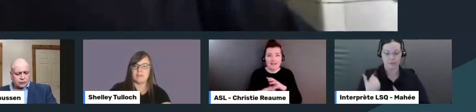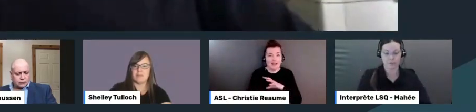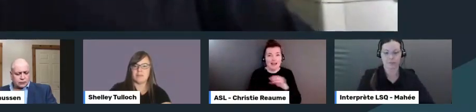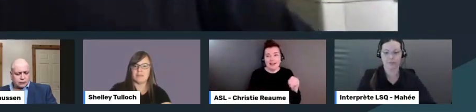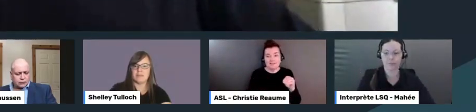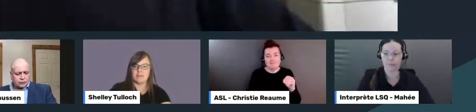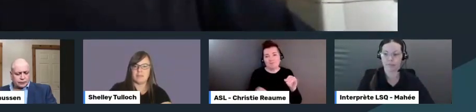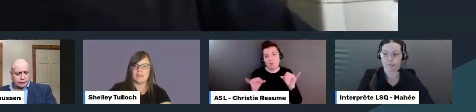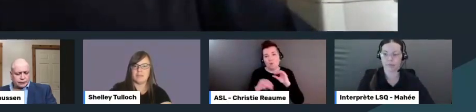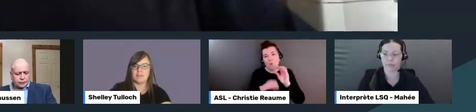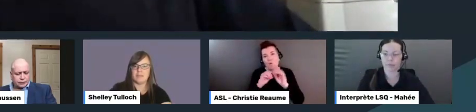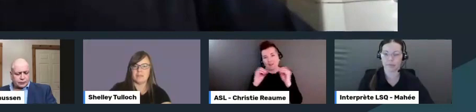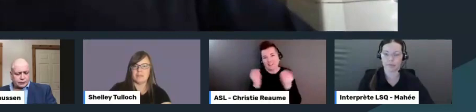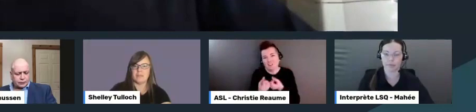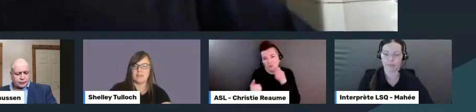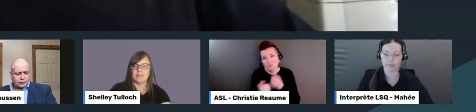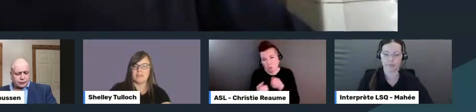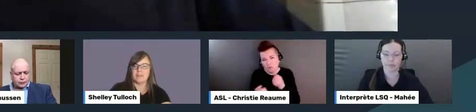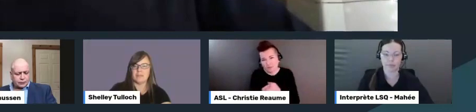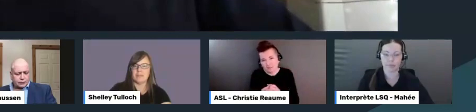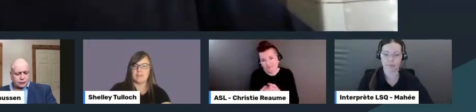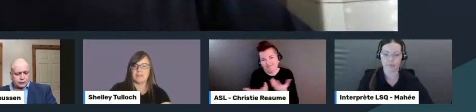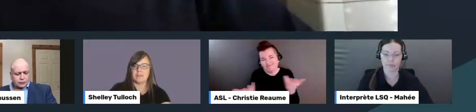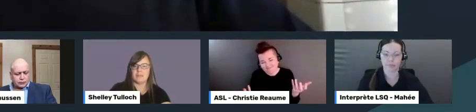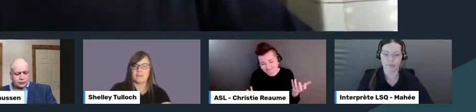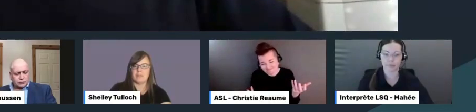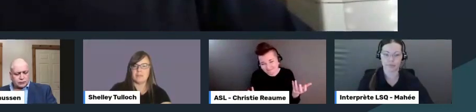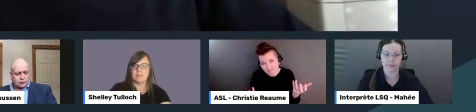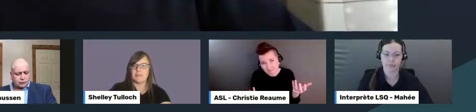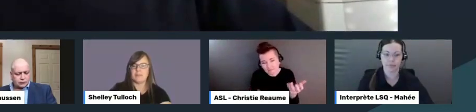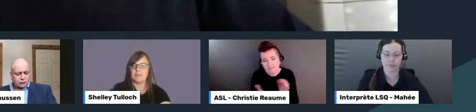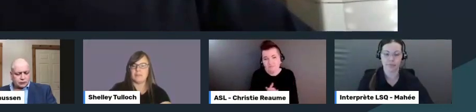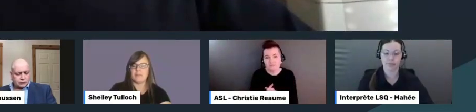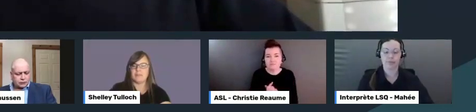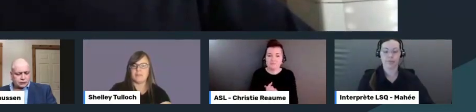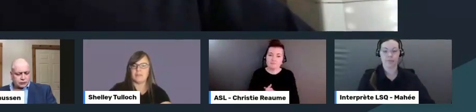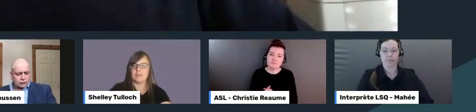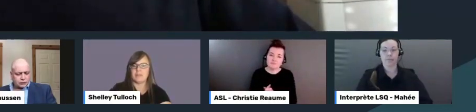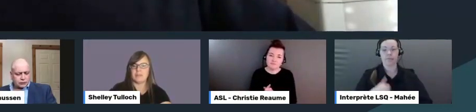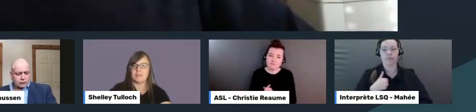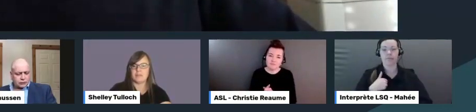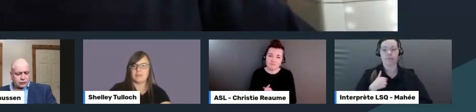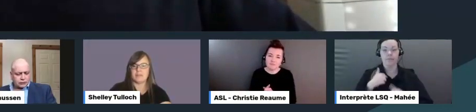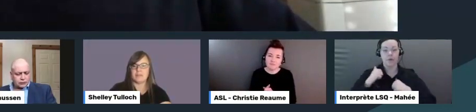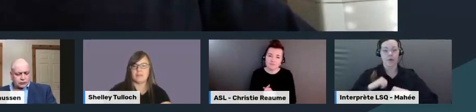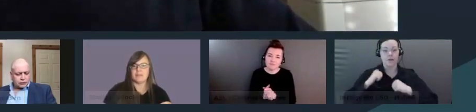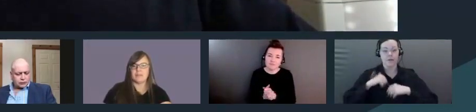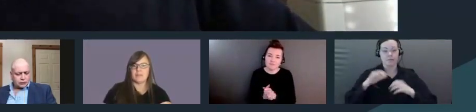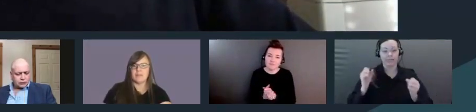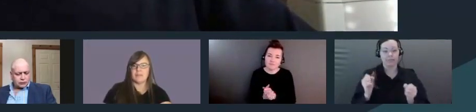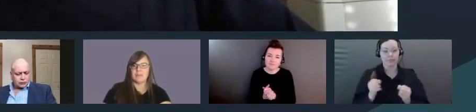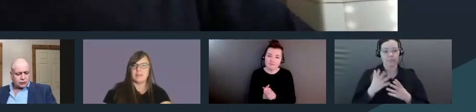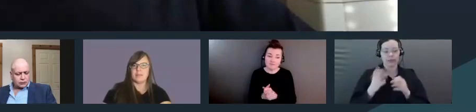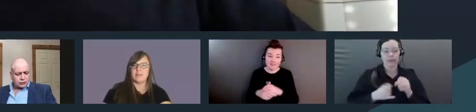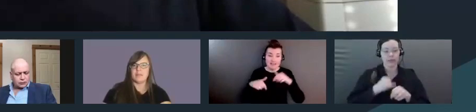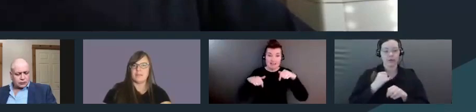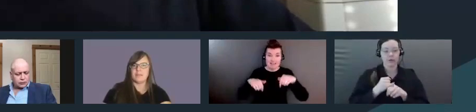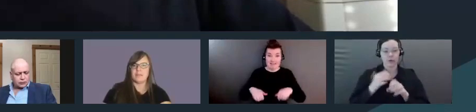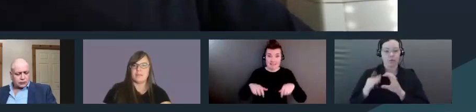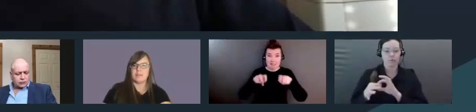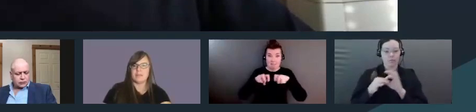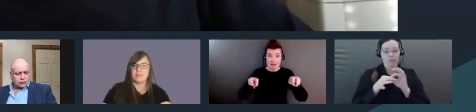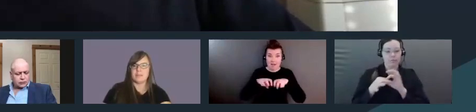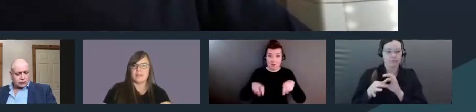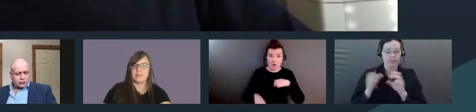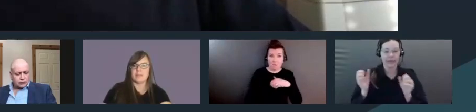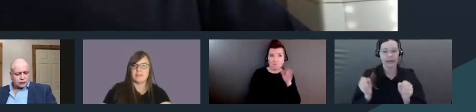And in closing, I would say they require, and I think the message I'm taking from this panel is that